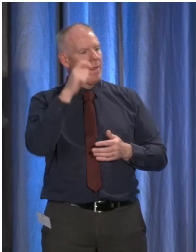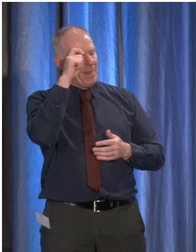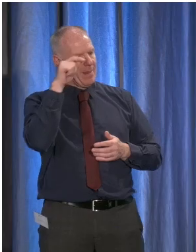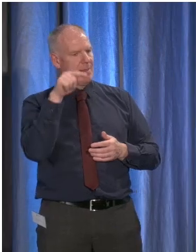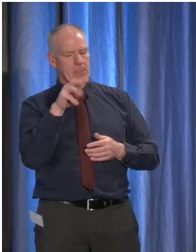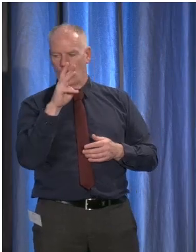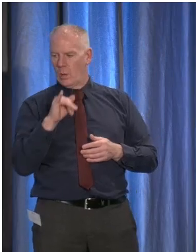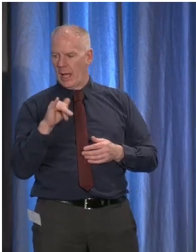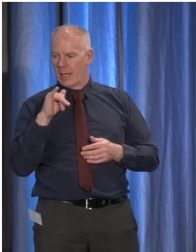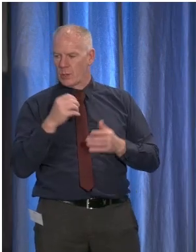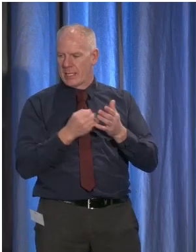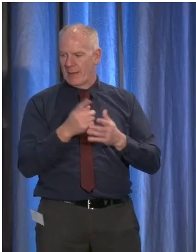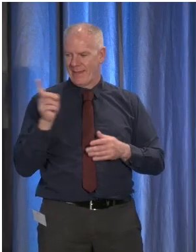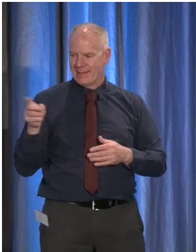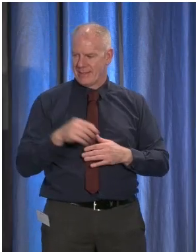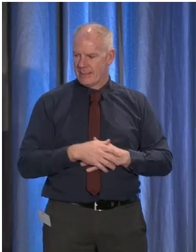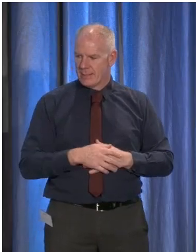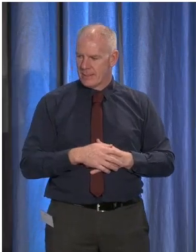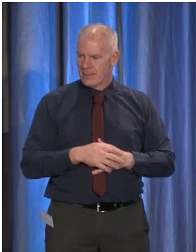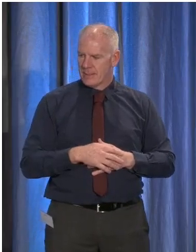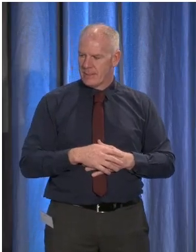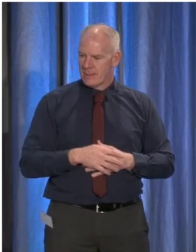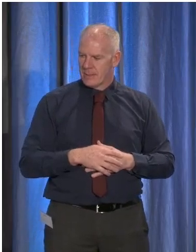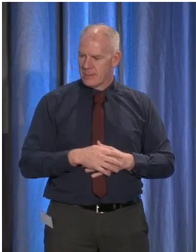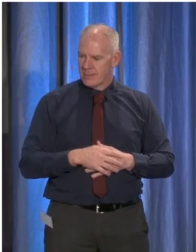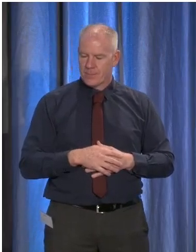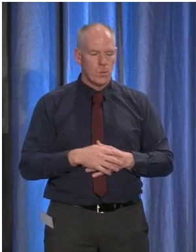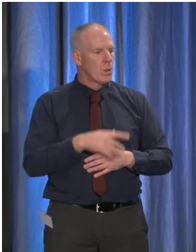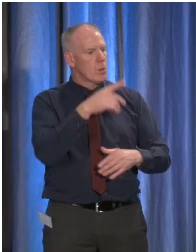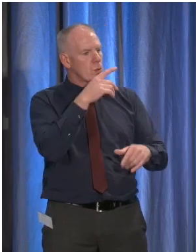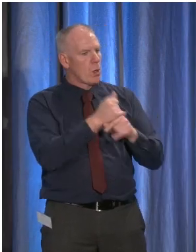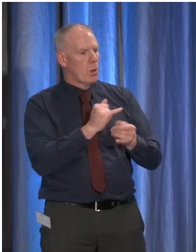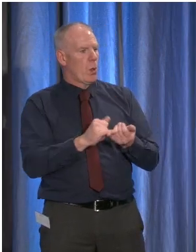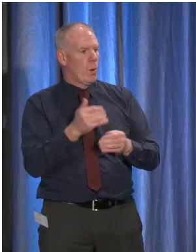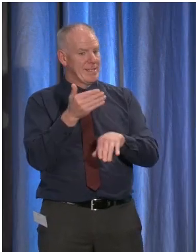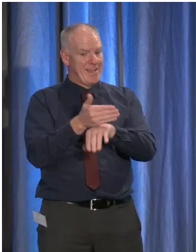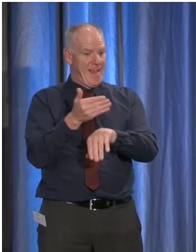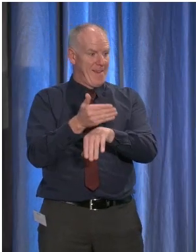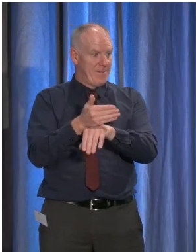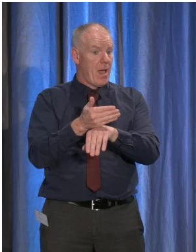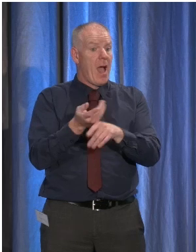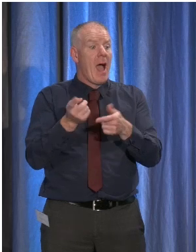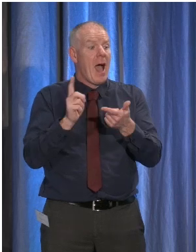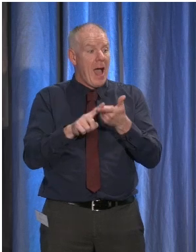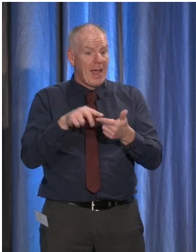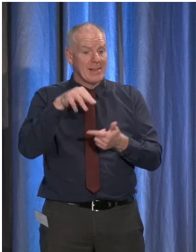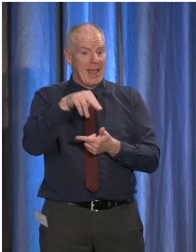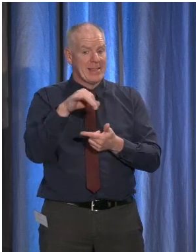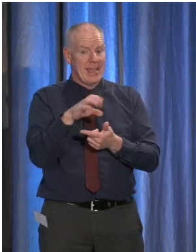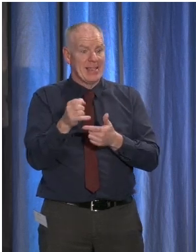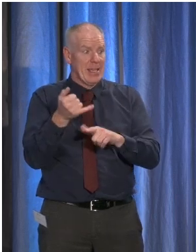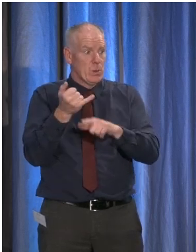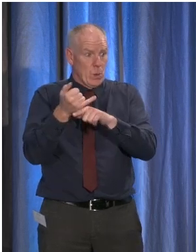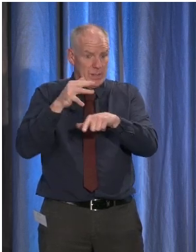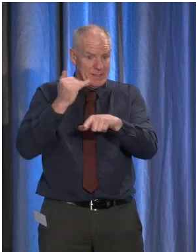may be one of the explanations. So, when we were talking to school staff and NCSE school staff